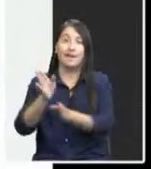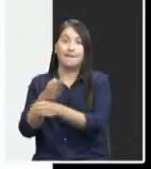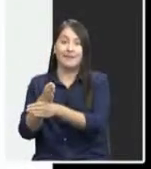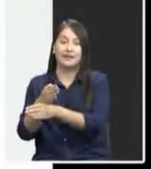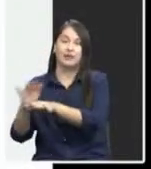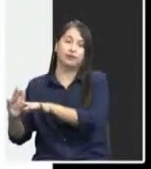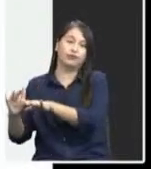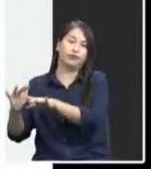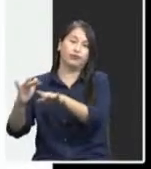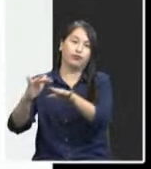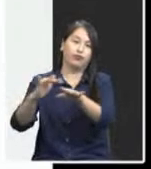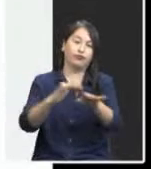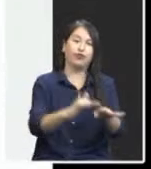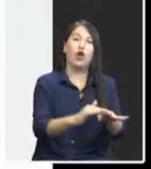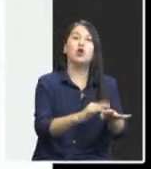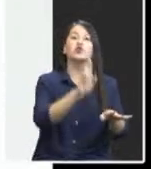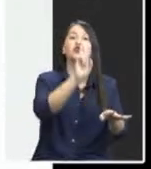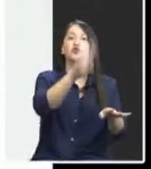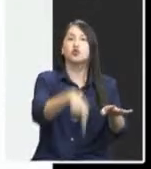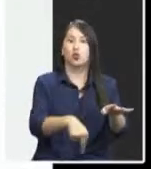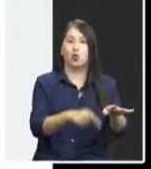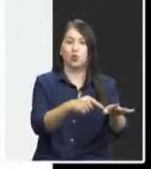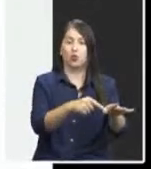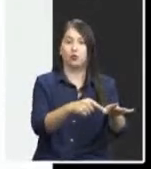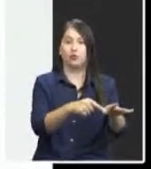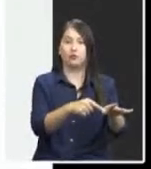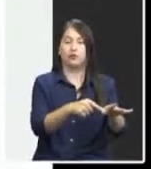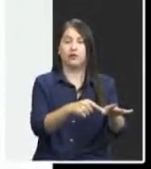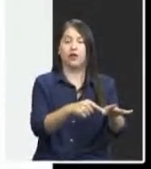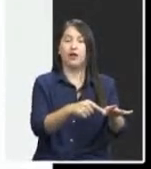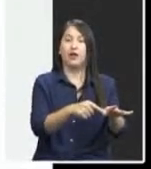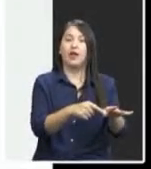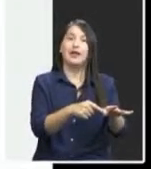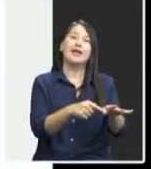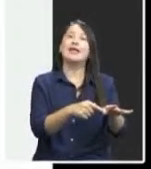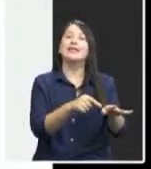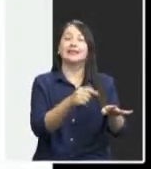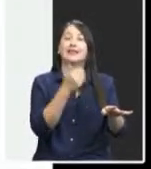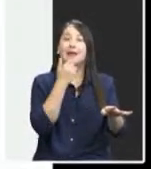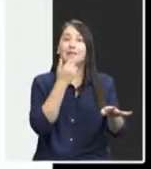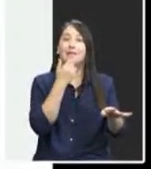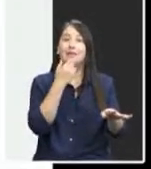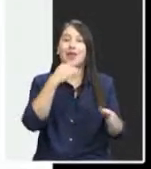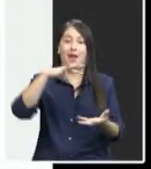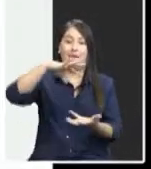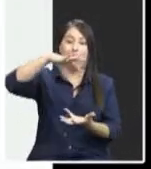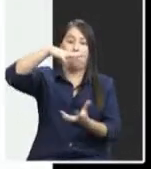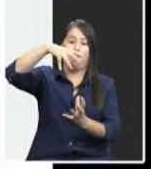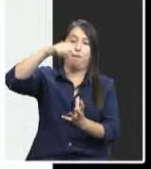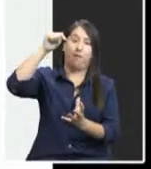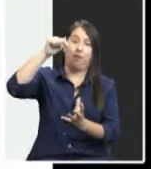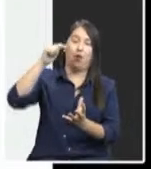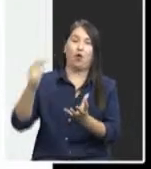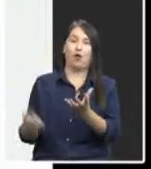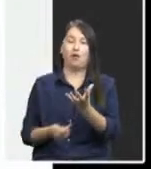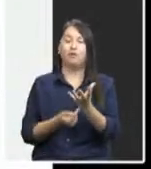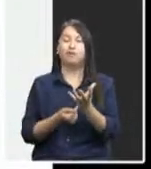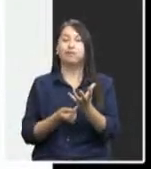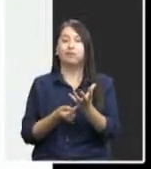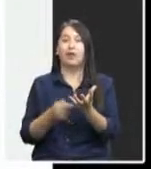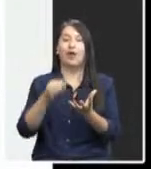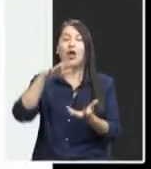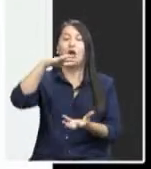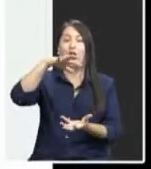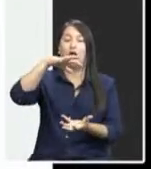they move toward the poles, toward the north in the northern hemisphere, and toward the south in